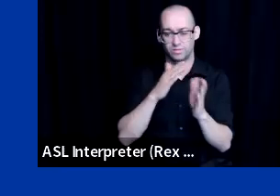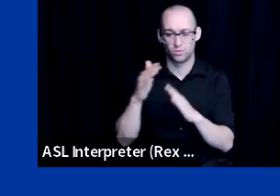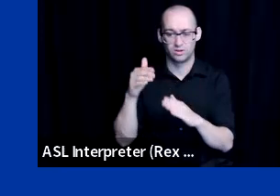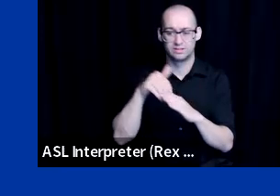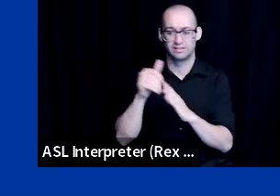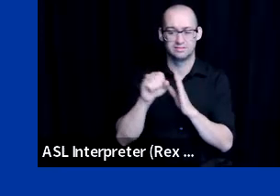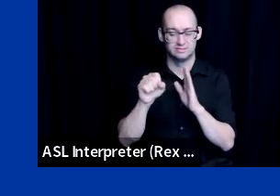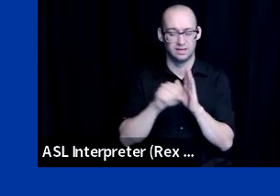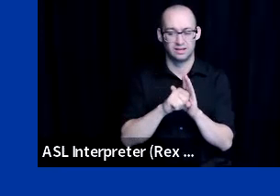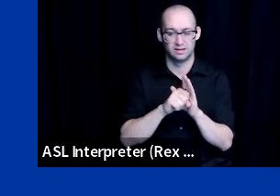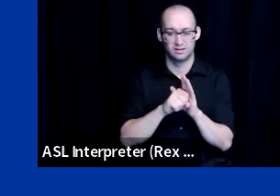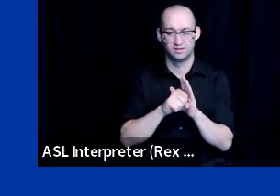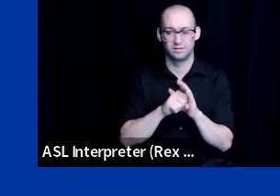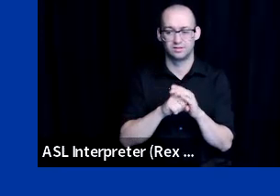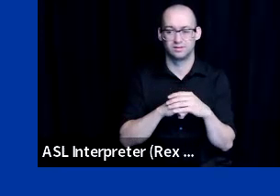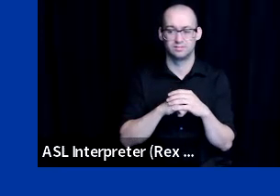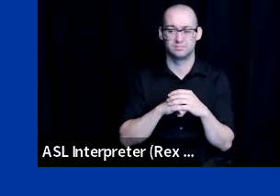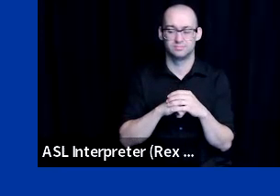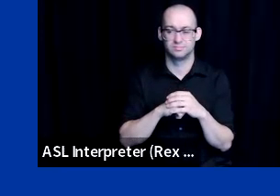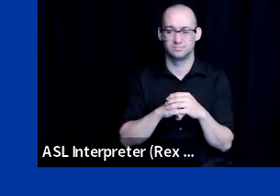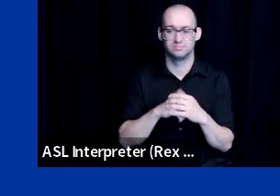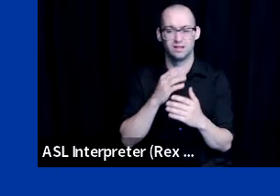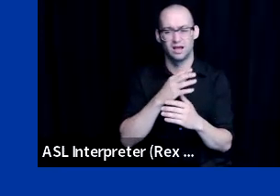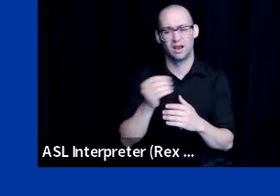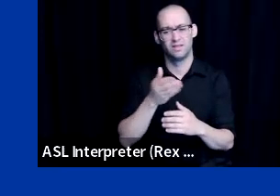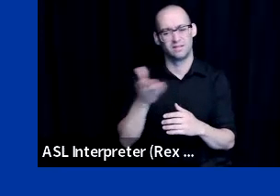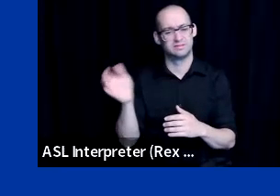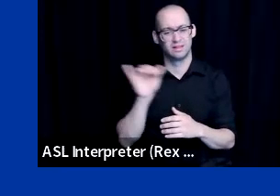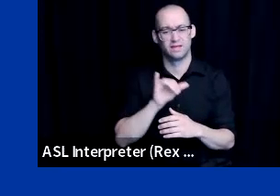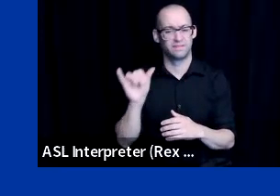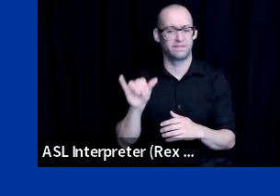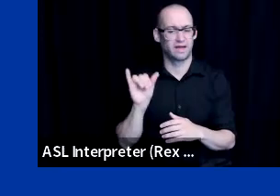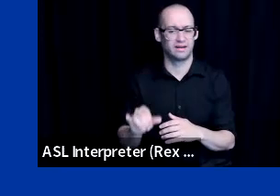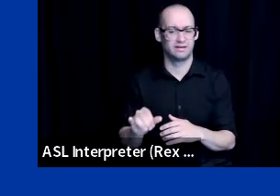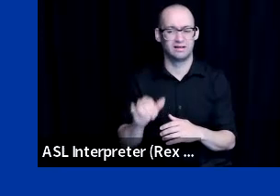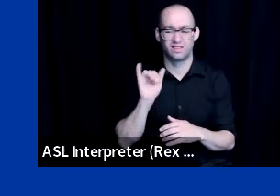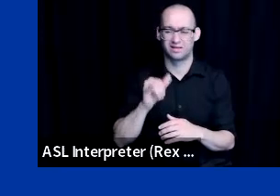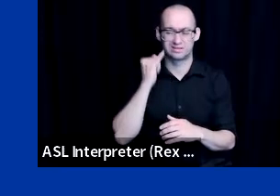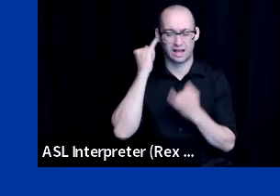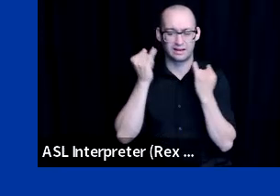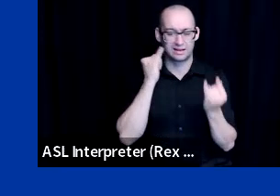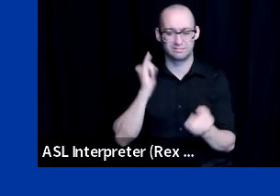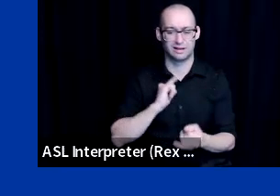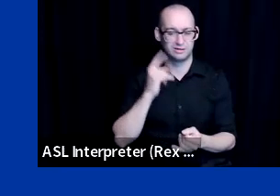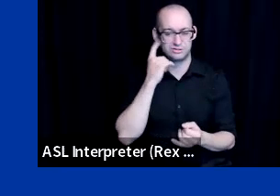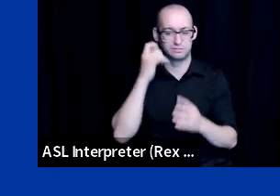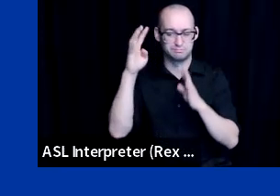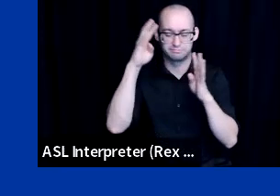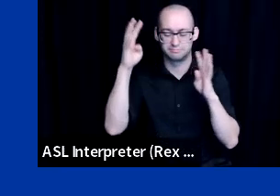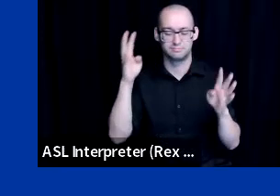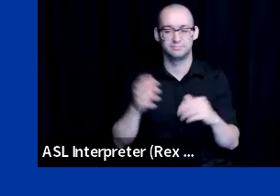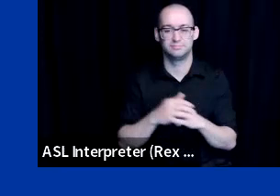state, and stuff like that. That's an idea that I just came up with.